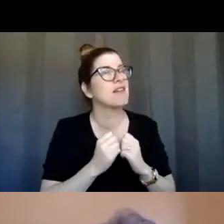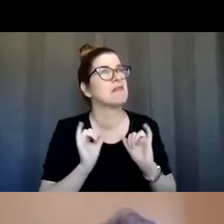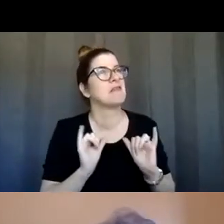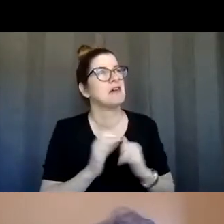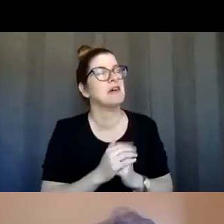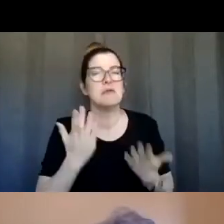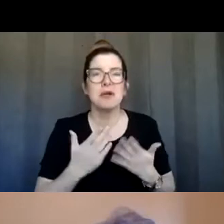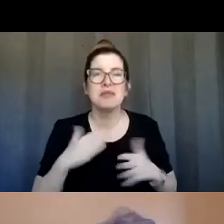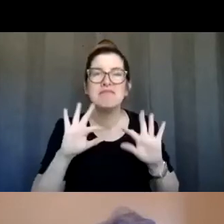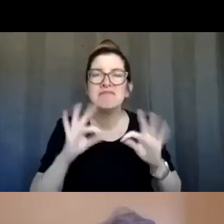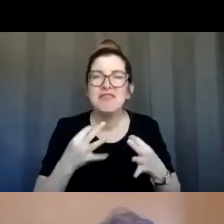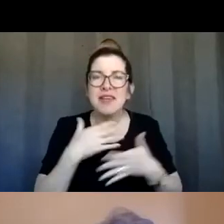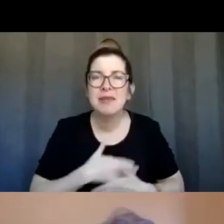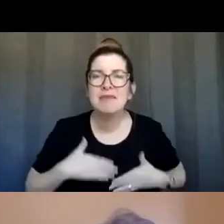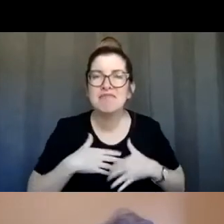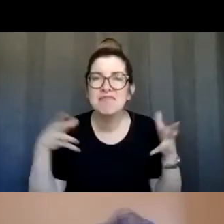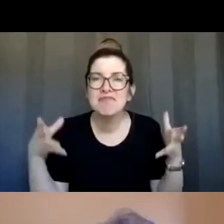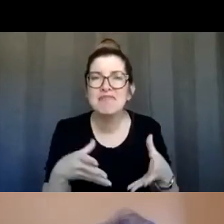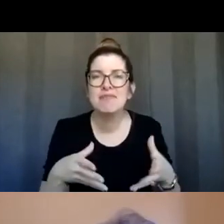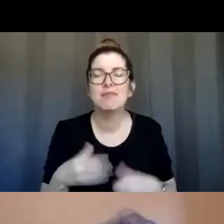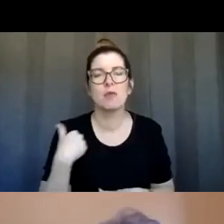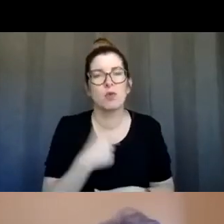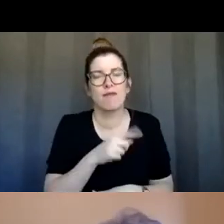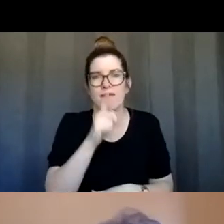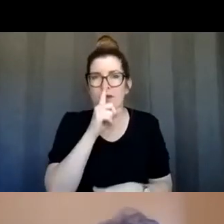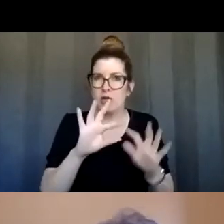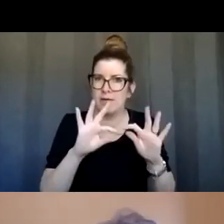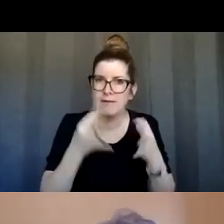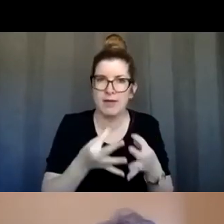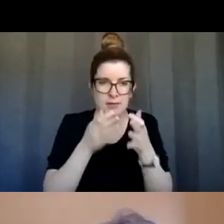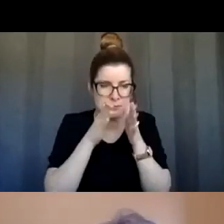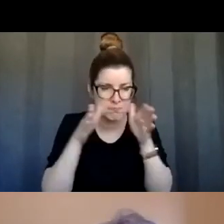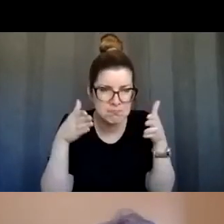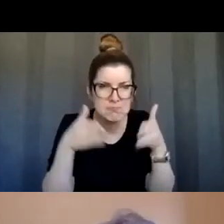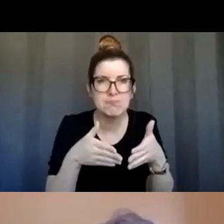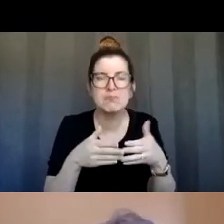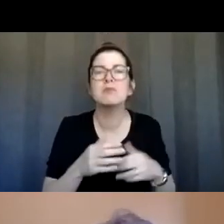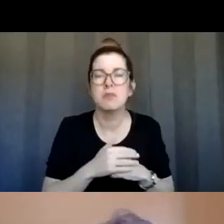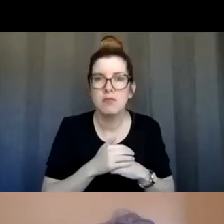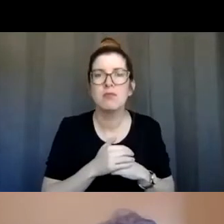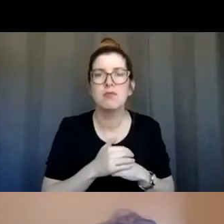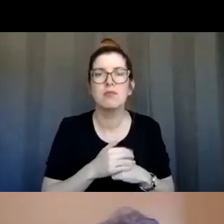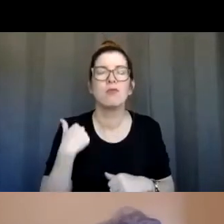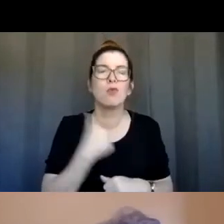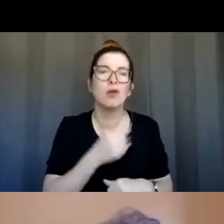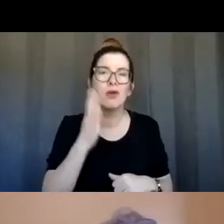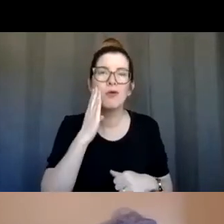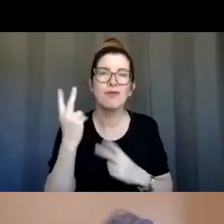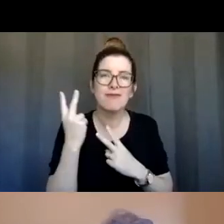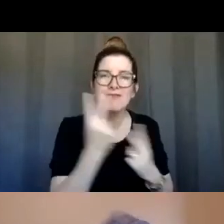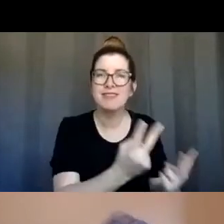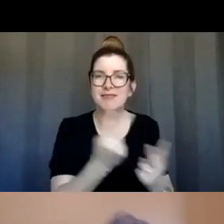doing family things. We were very family oriented. We visited our families